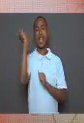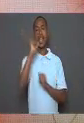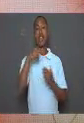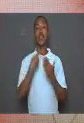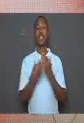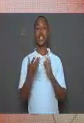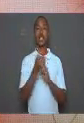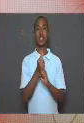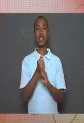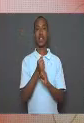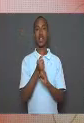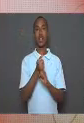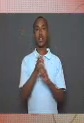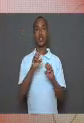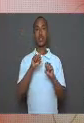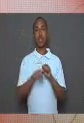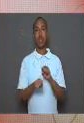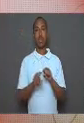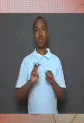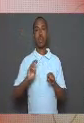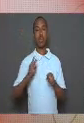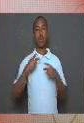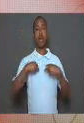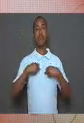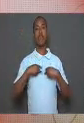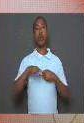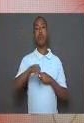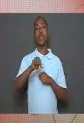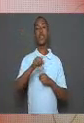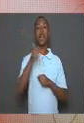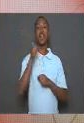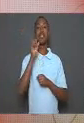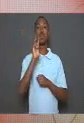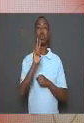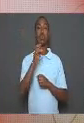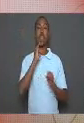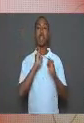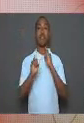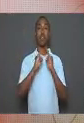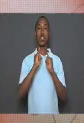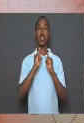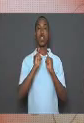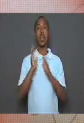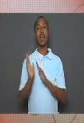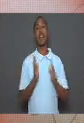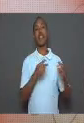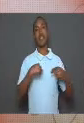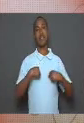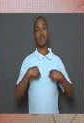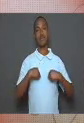yields so long as we have or can obtain the other two with information we already